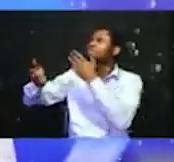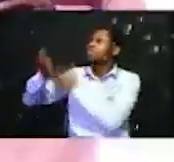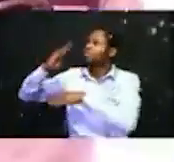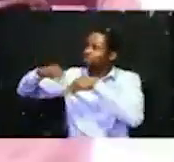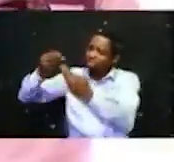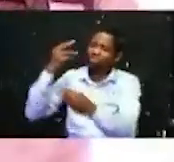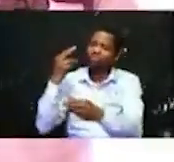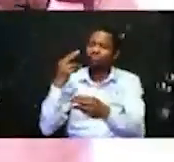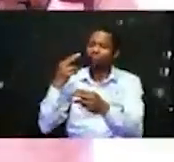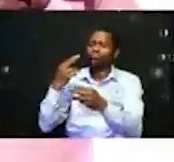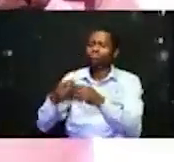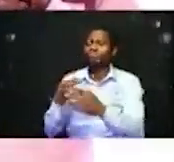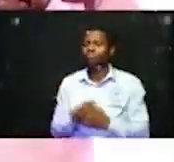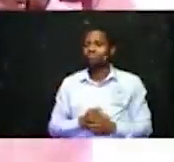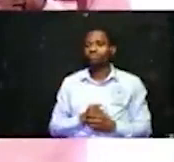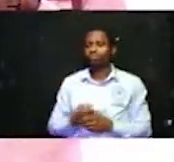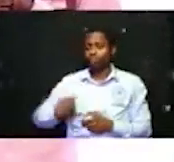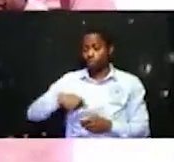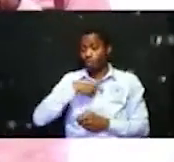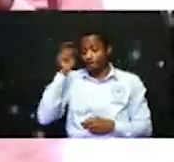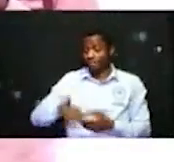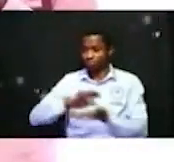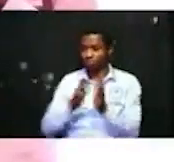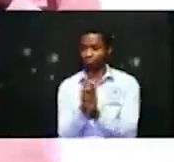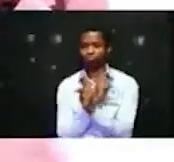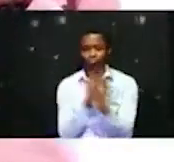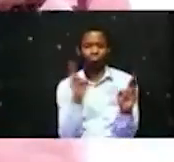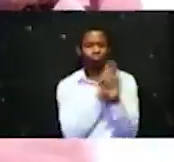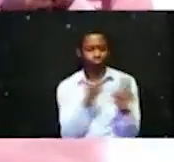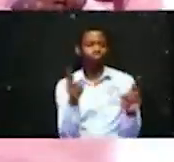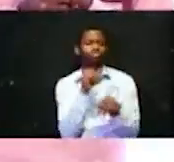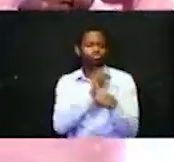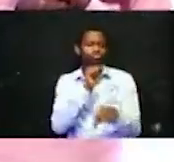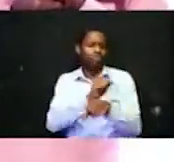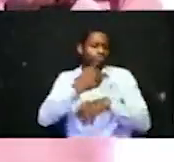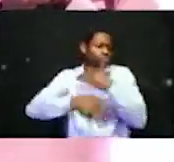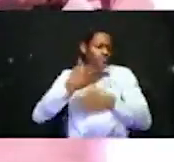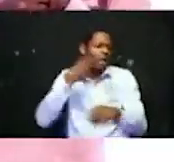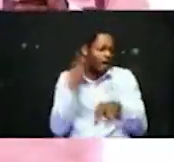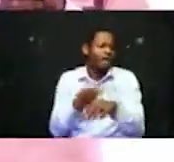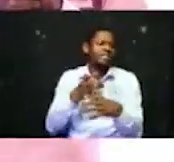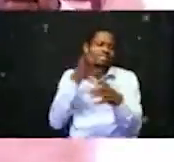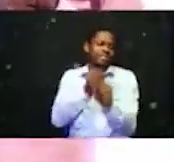must be prepared to work for the name and to work at our names.